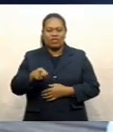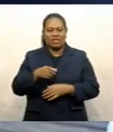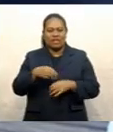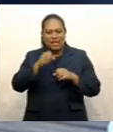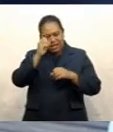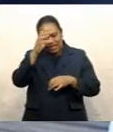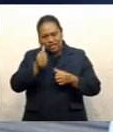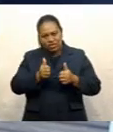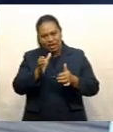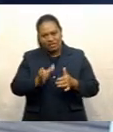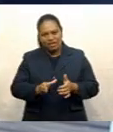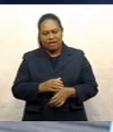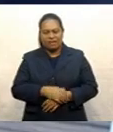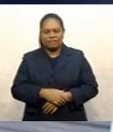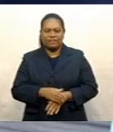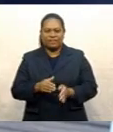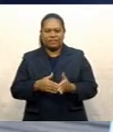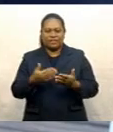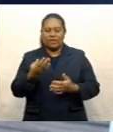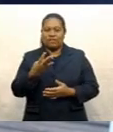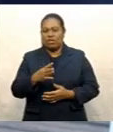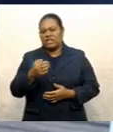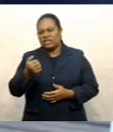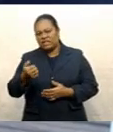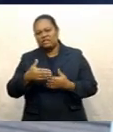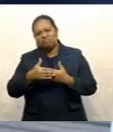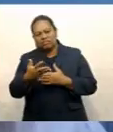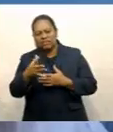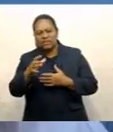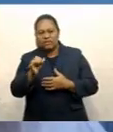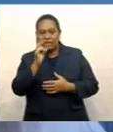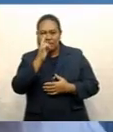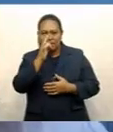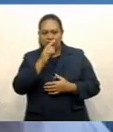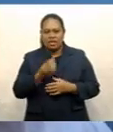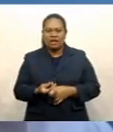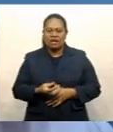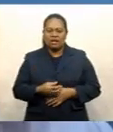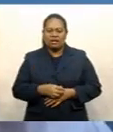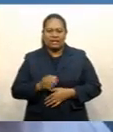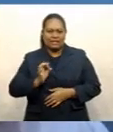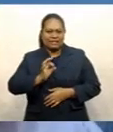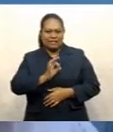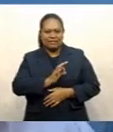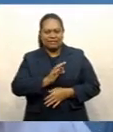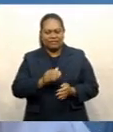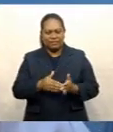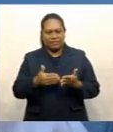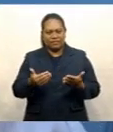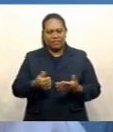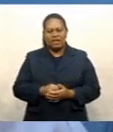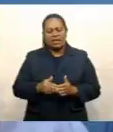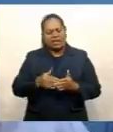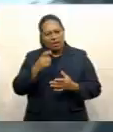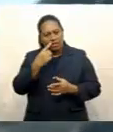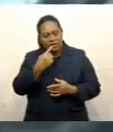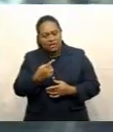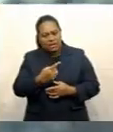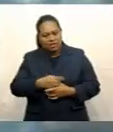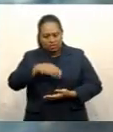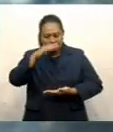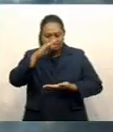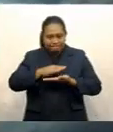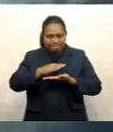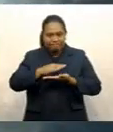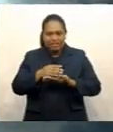family. And we engage about 46 to 50 drivers because of rotational shift. We had a meeting with them and we come to a conclusion that we'll reduce the